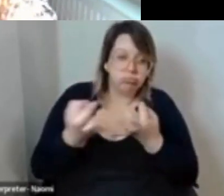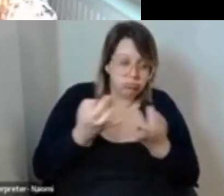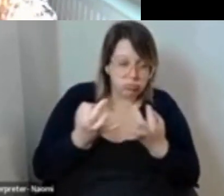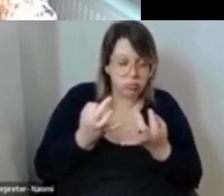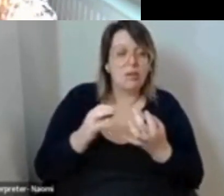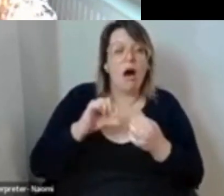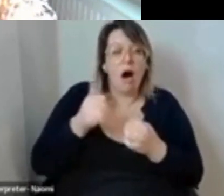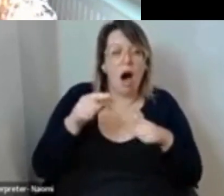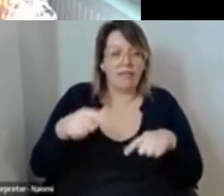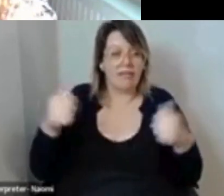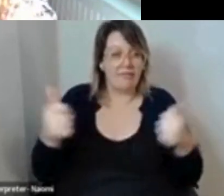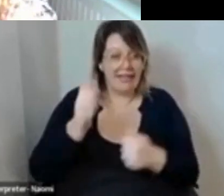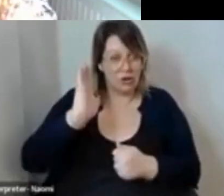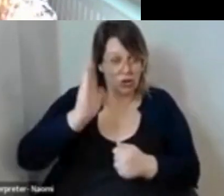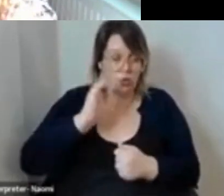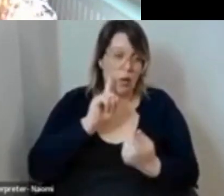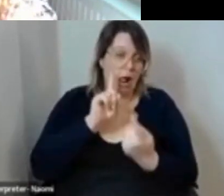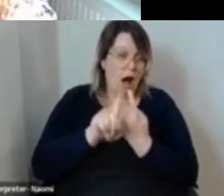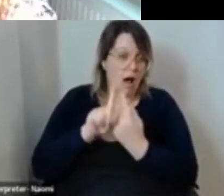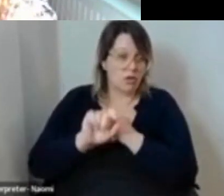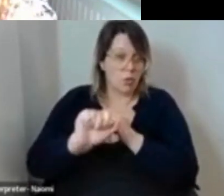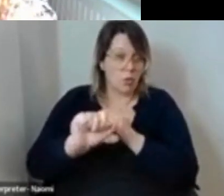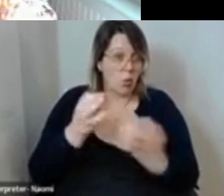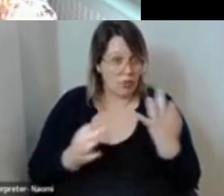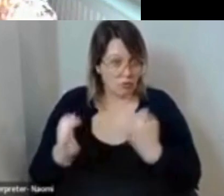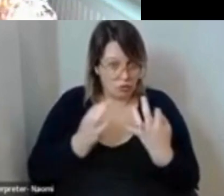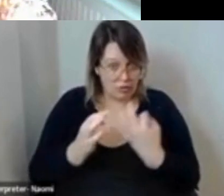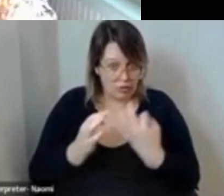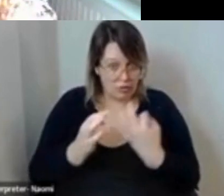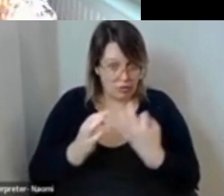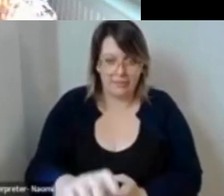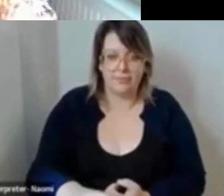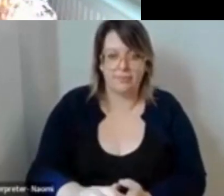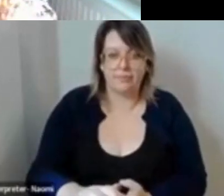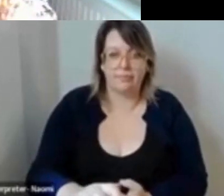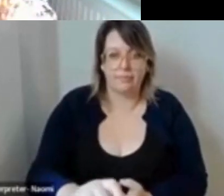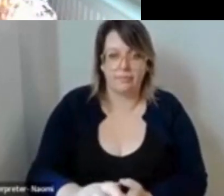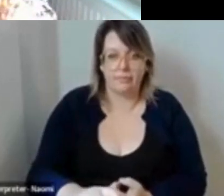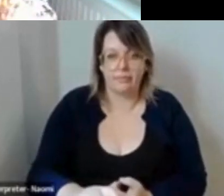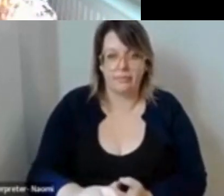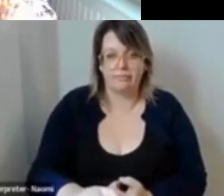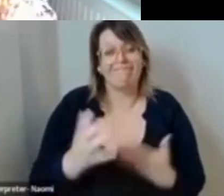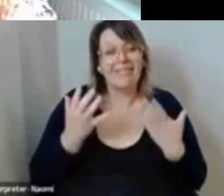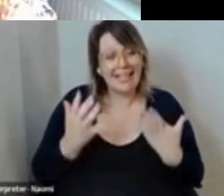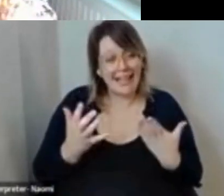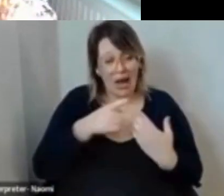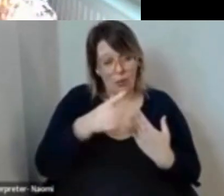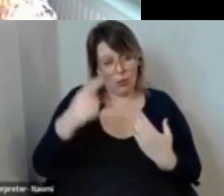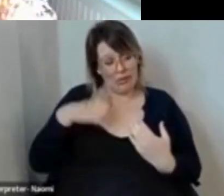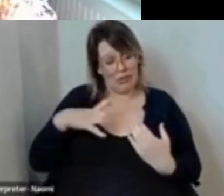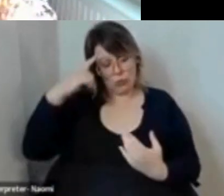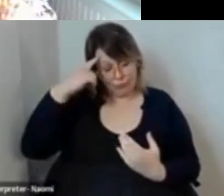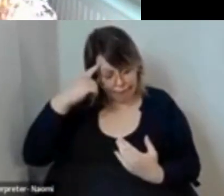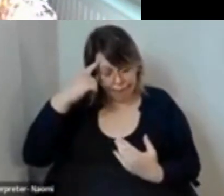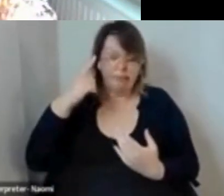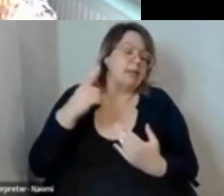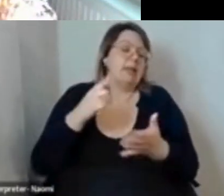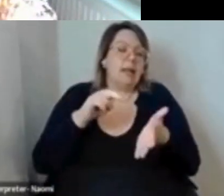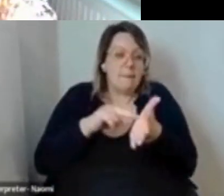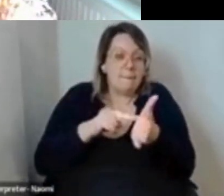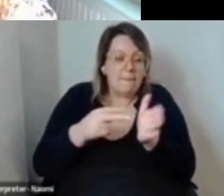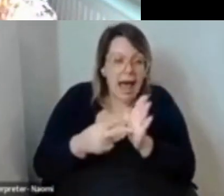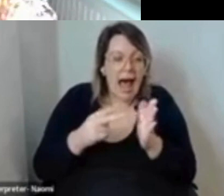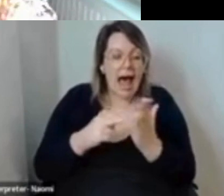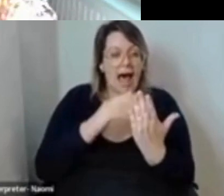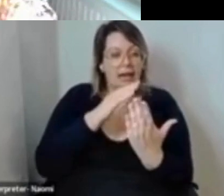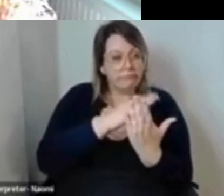that you need to focus on the work and the complex conversations and the governance routes that you're going to need to navigate to ensure that your